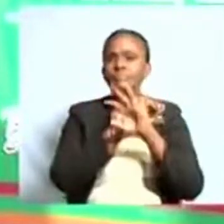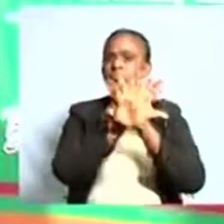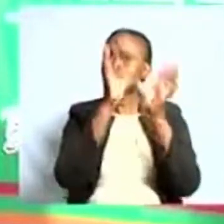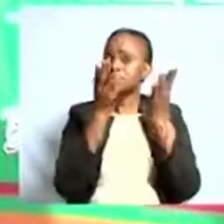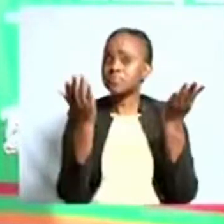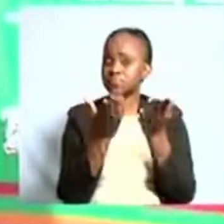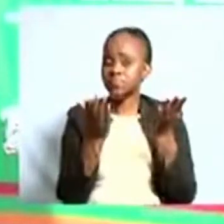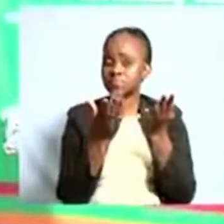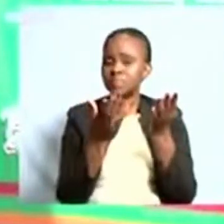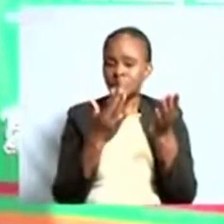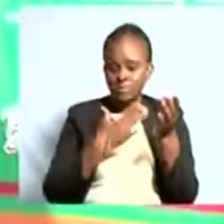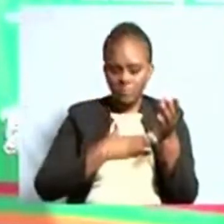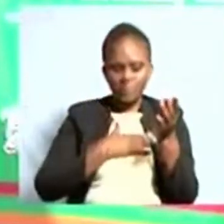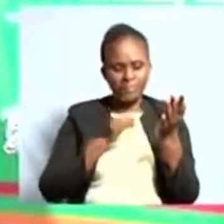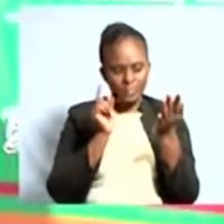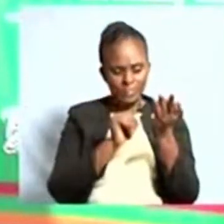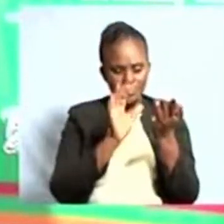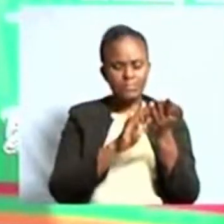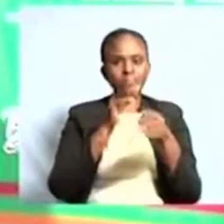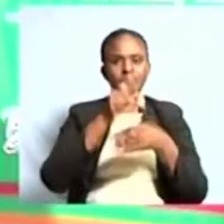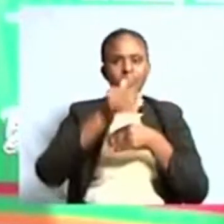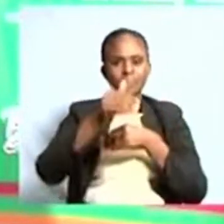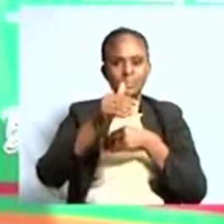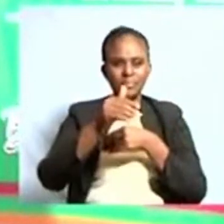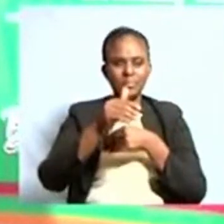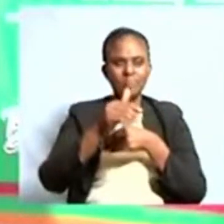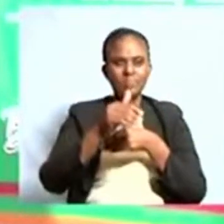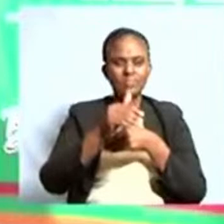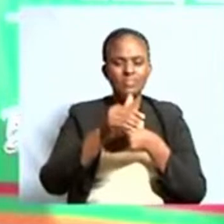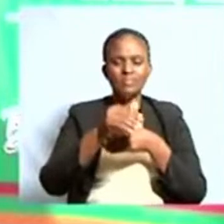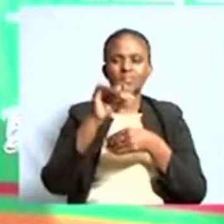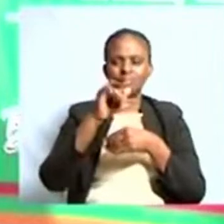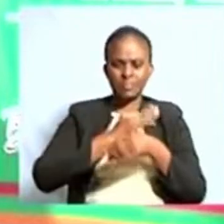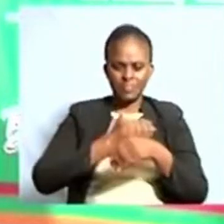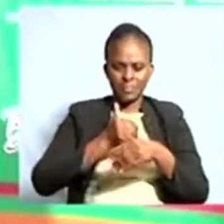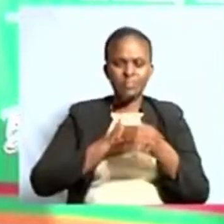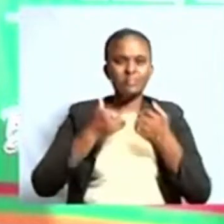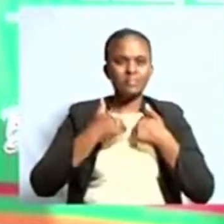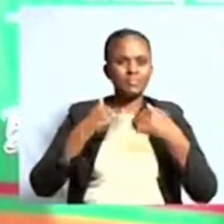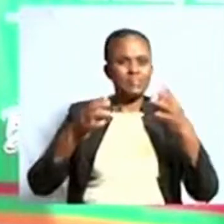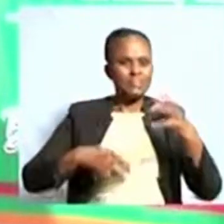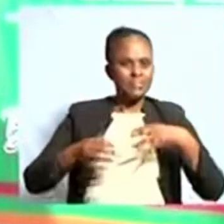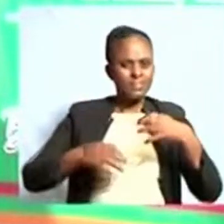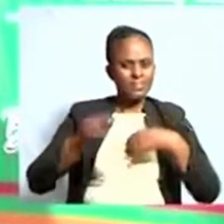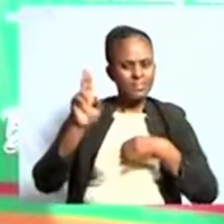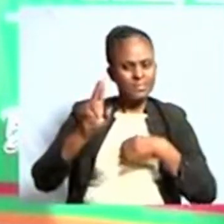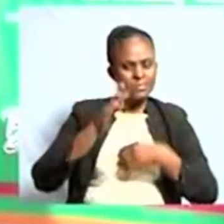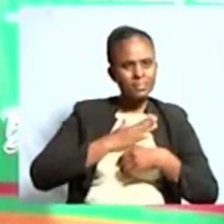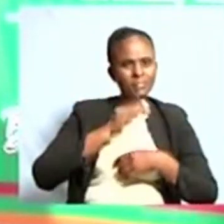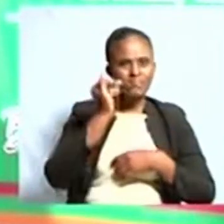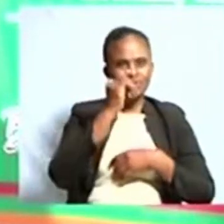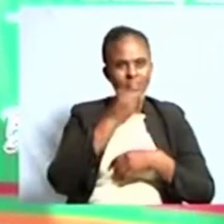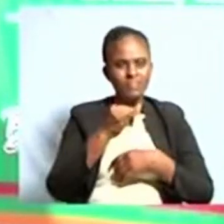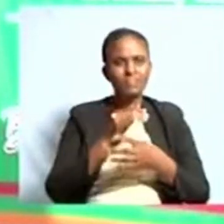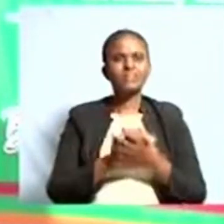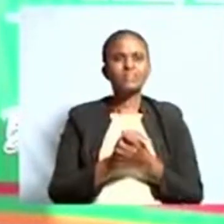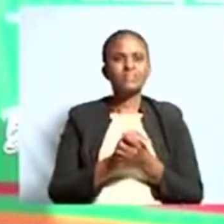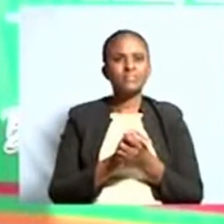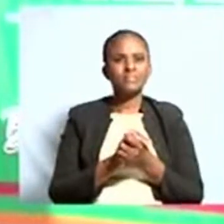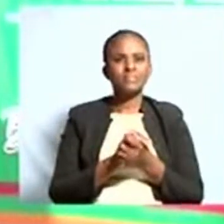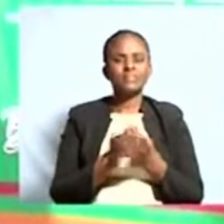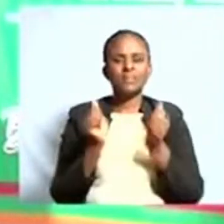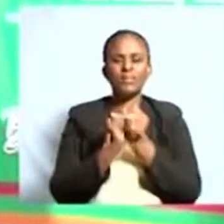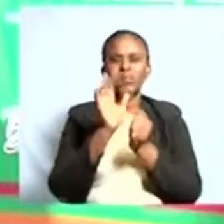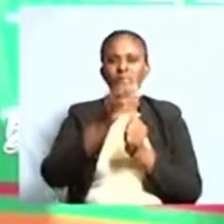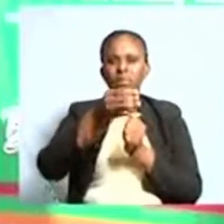but my design is registered, definitely I have to complain if somebody is using my design. Okay. So come up with your